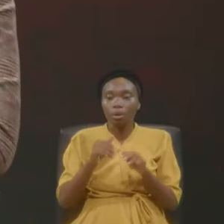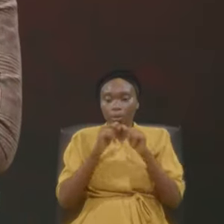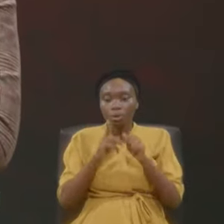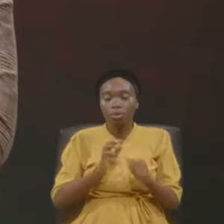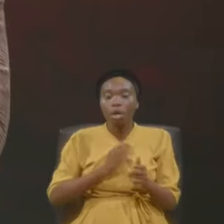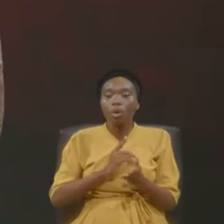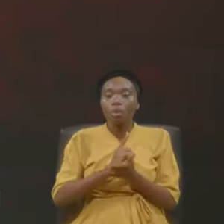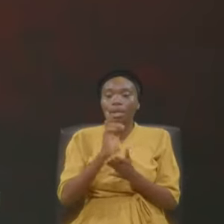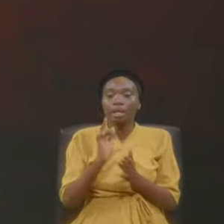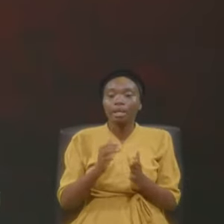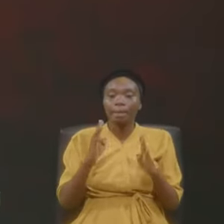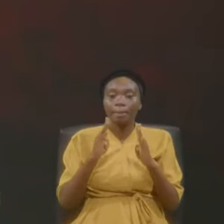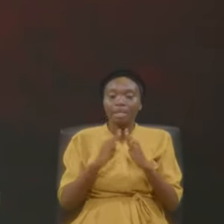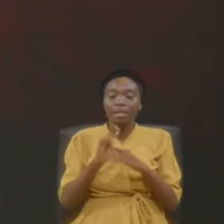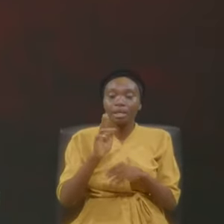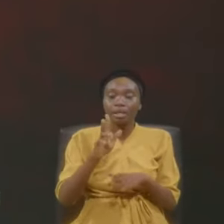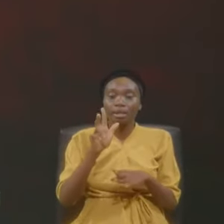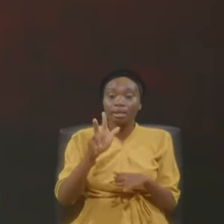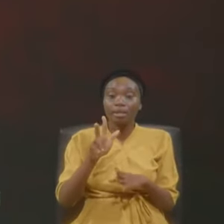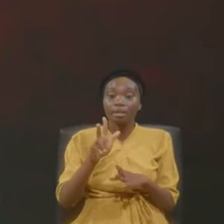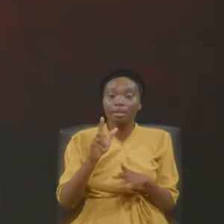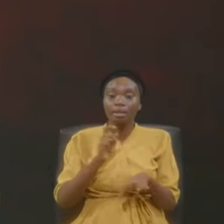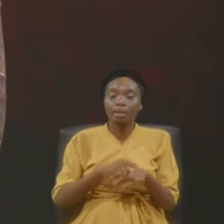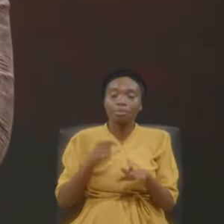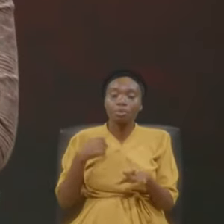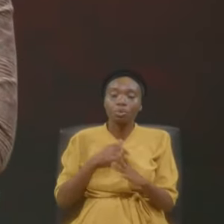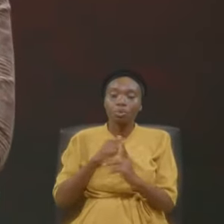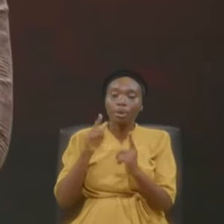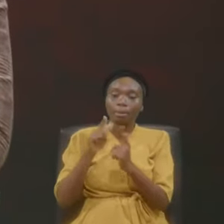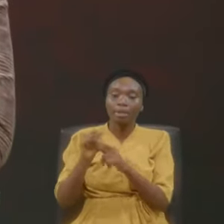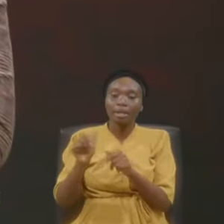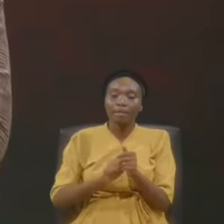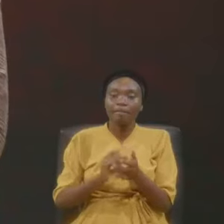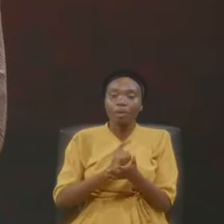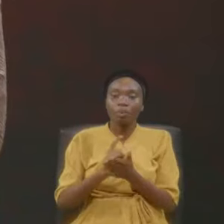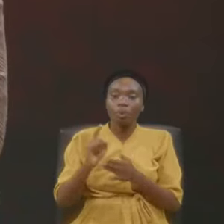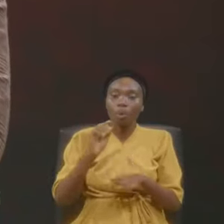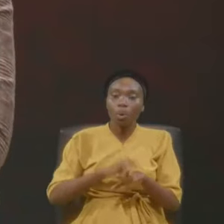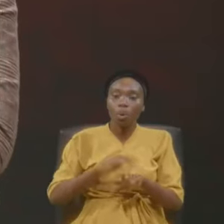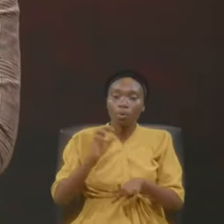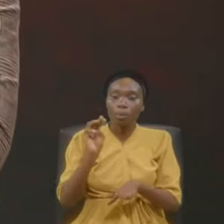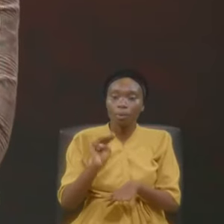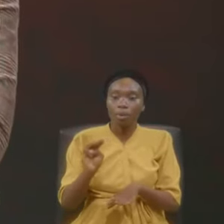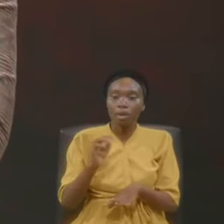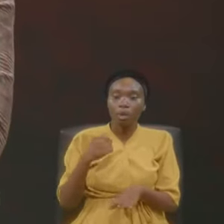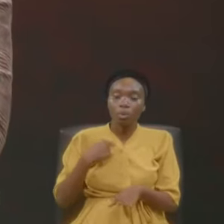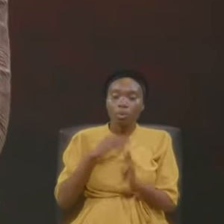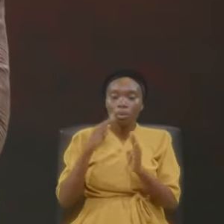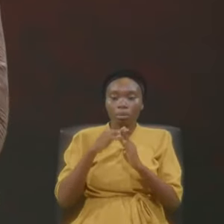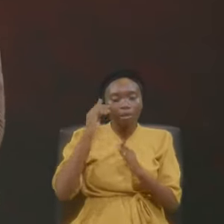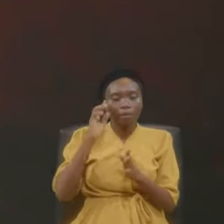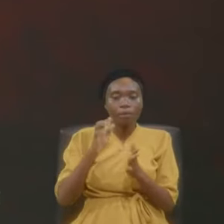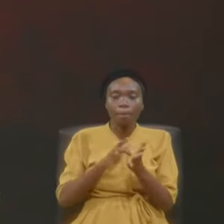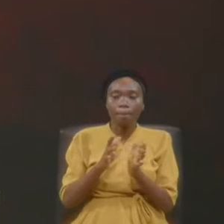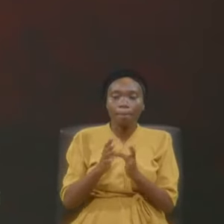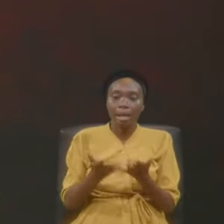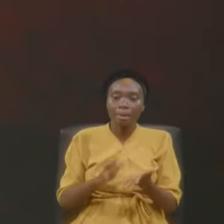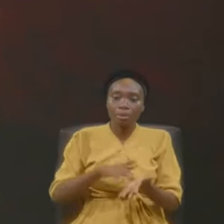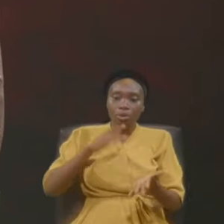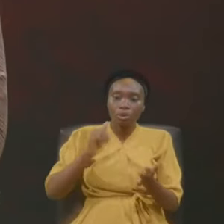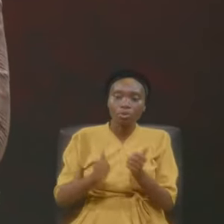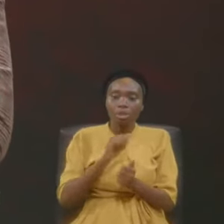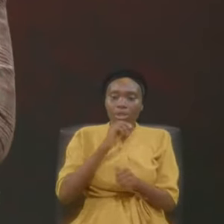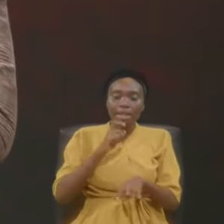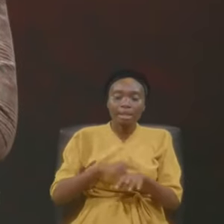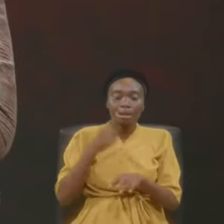meetings, three times we meet every week. On Monday, like this, we meet for our Bible study, which is a time